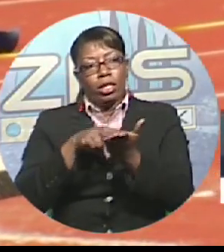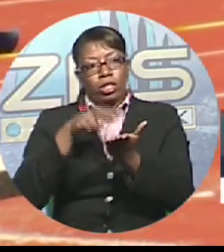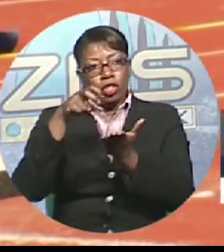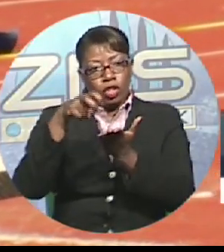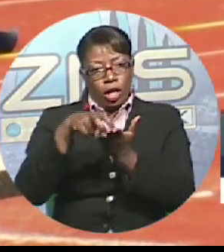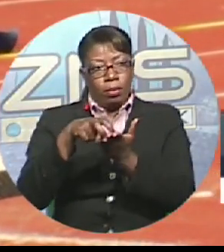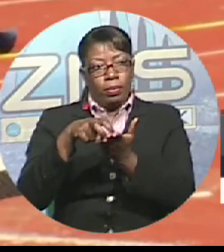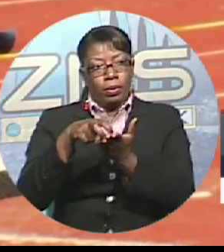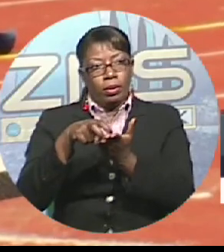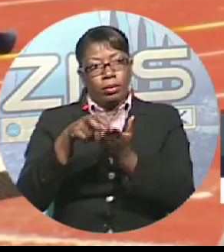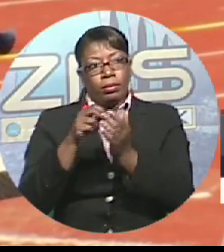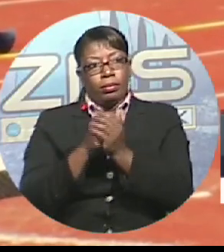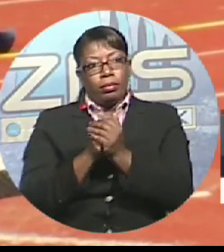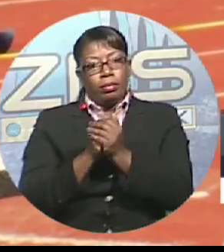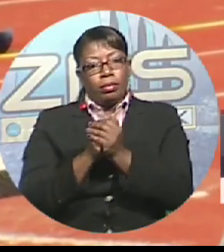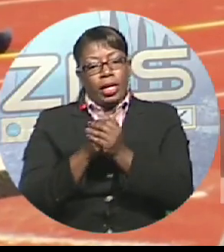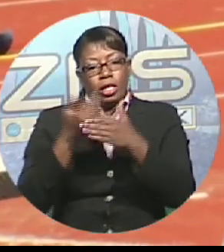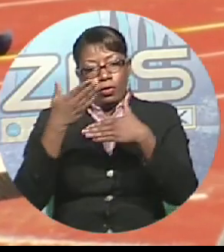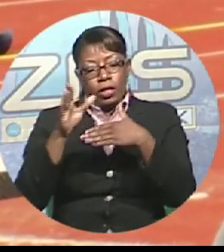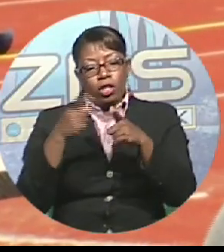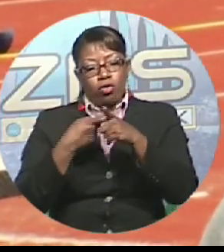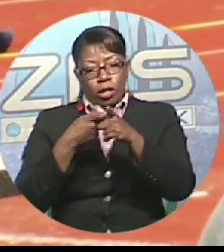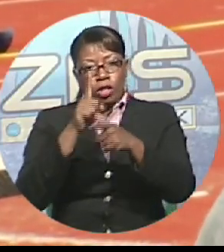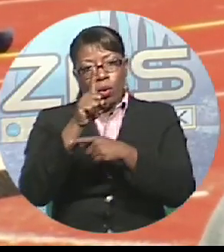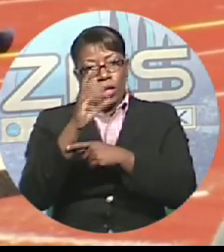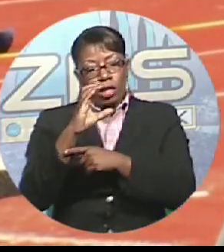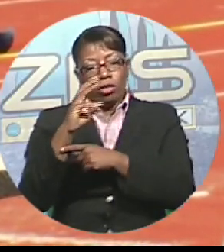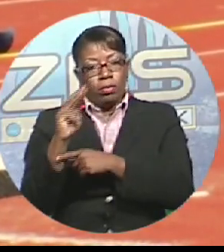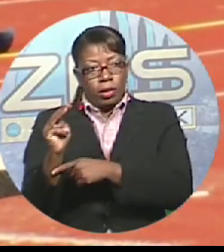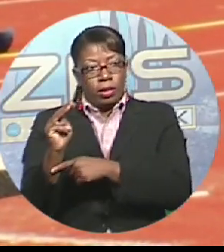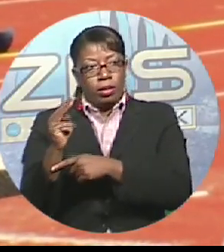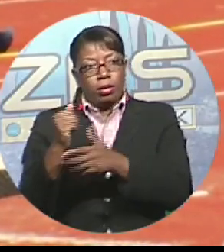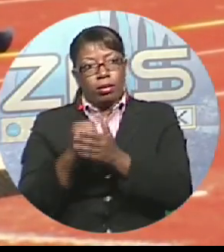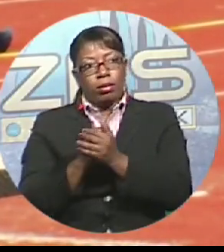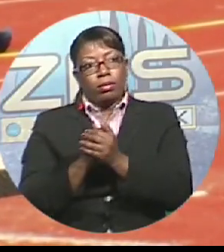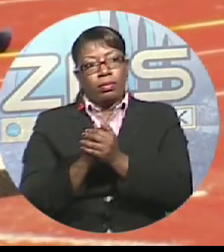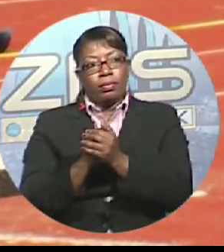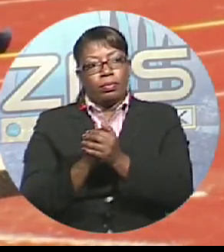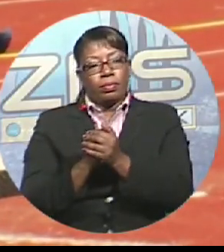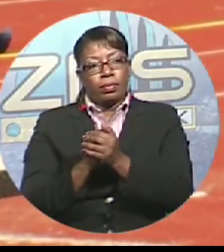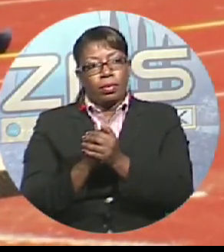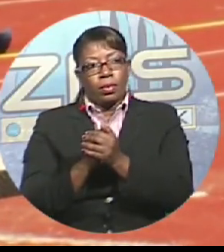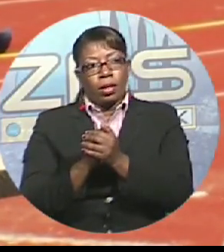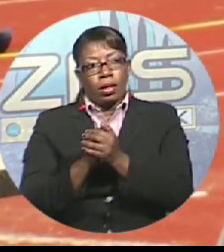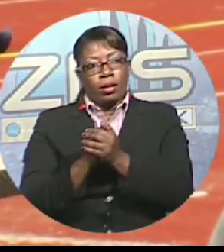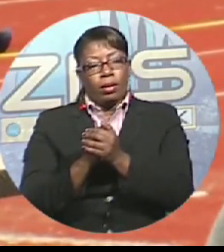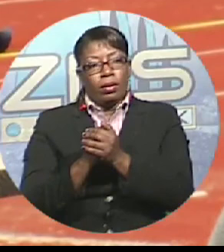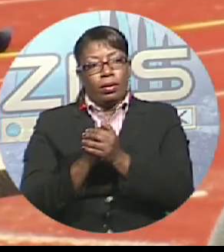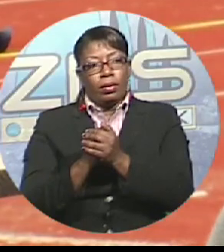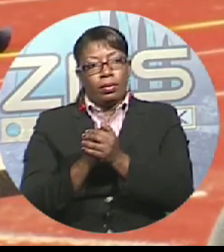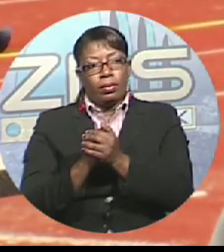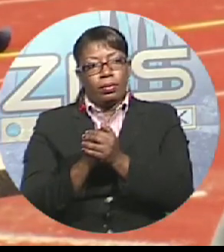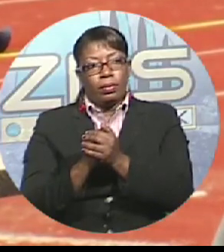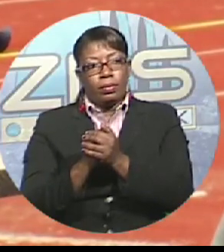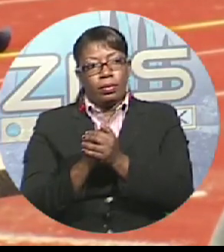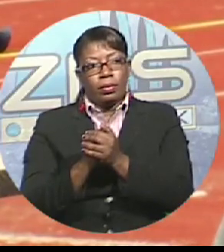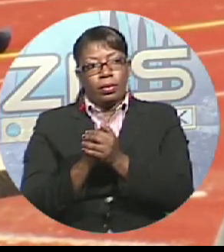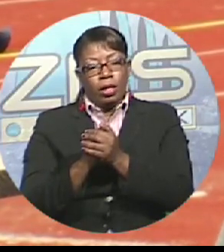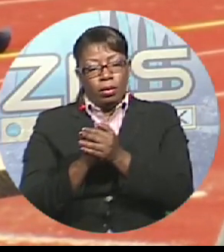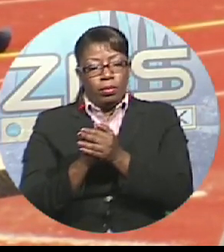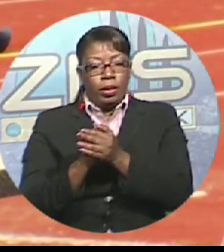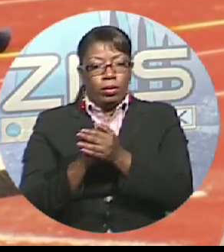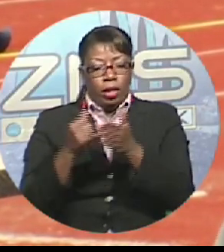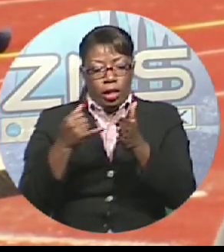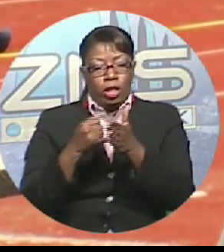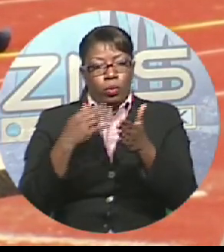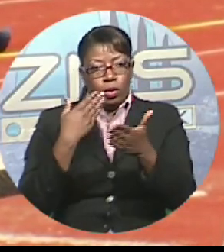from the 100 and trying to regroup and getting my strides back in order because I was back and forth over the board. But overall it was good.